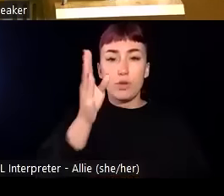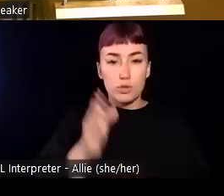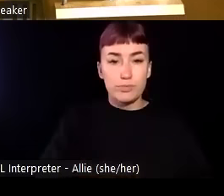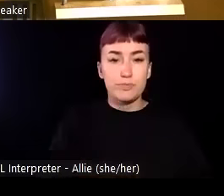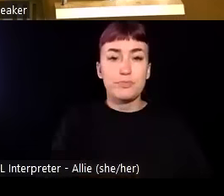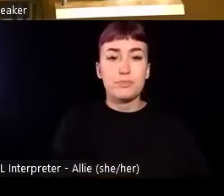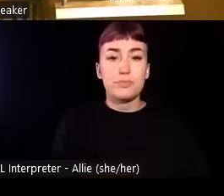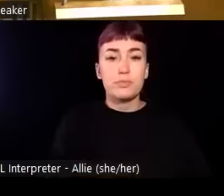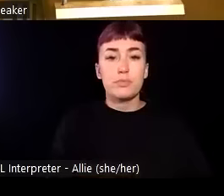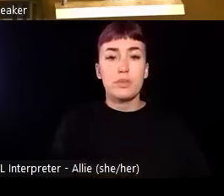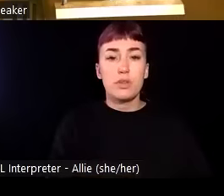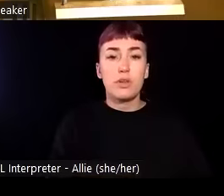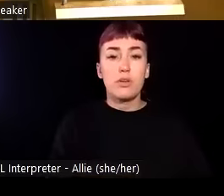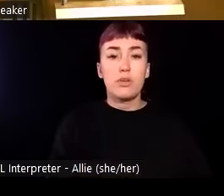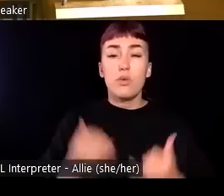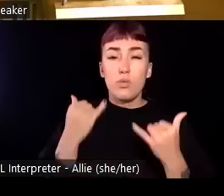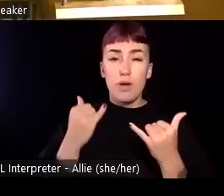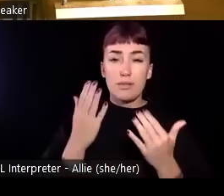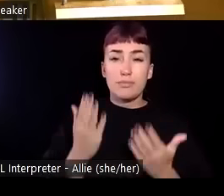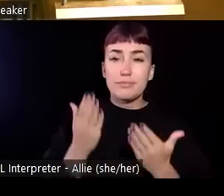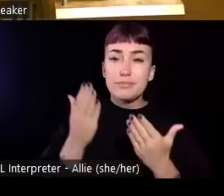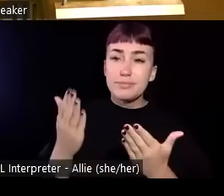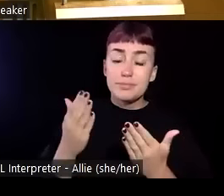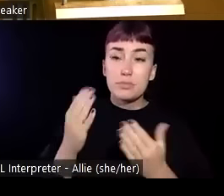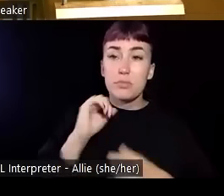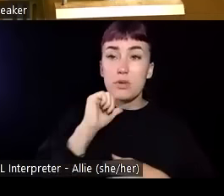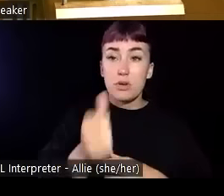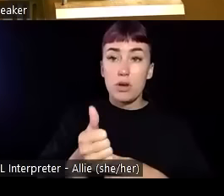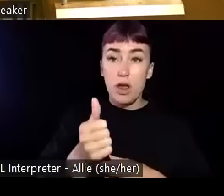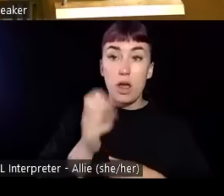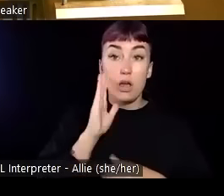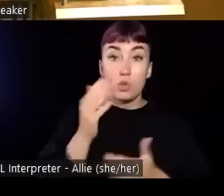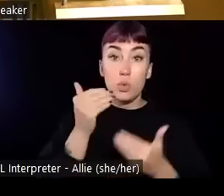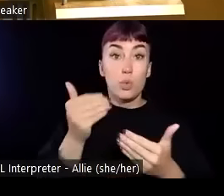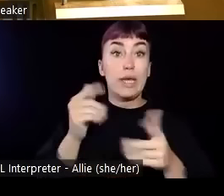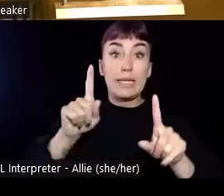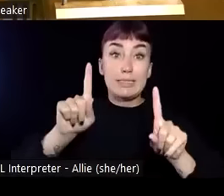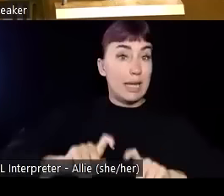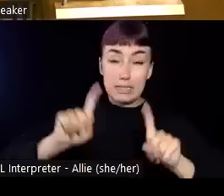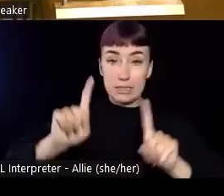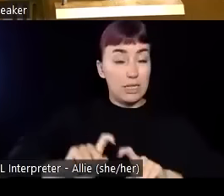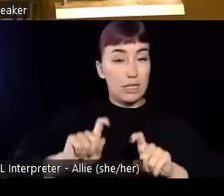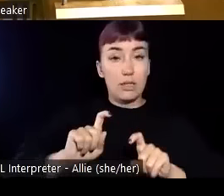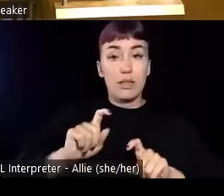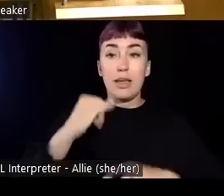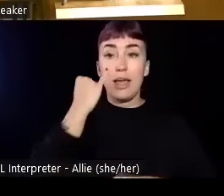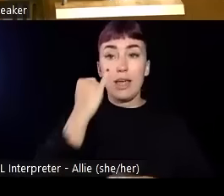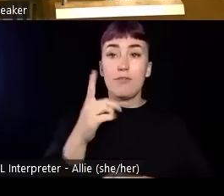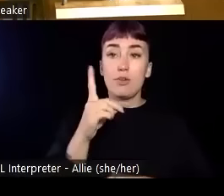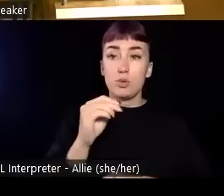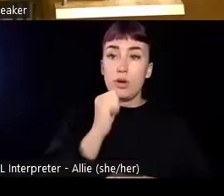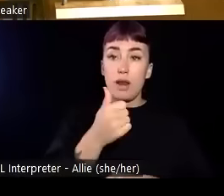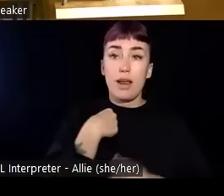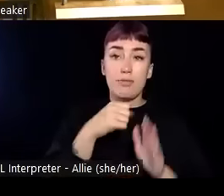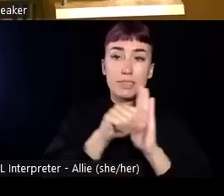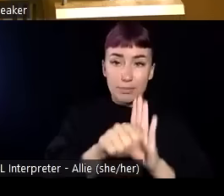so right now the recommendation is not to get tested if you do not have